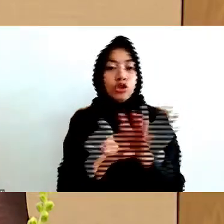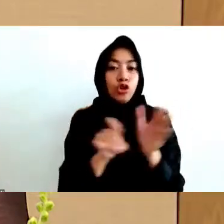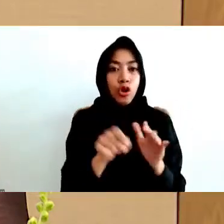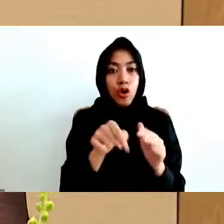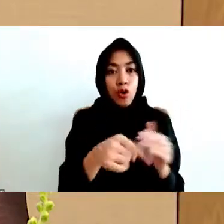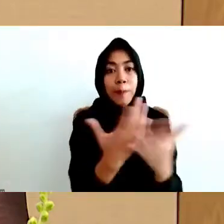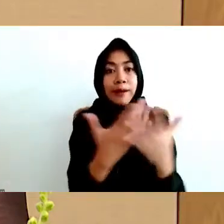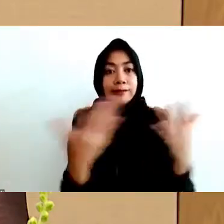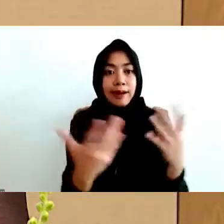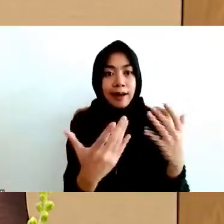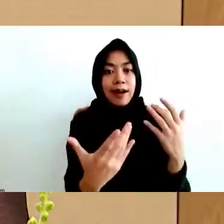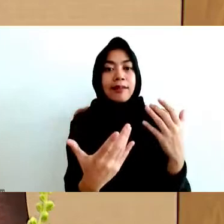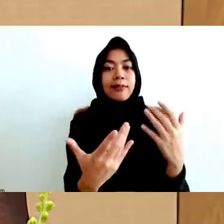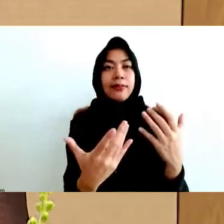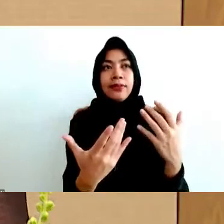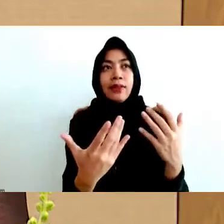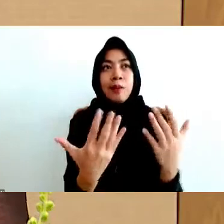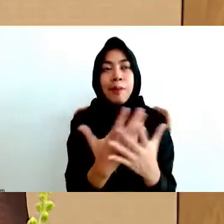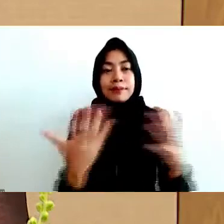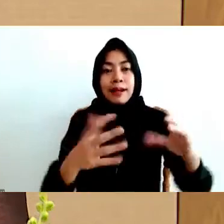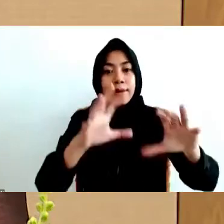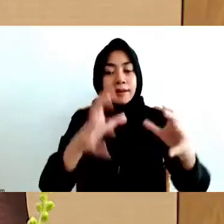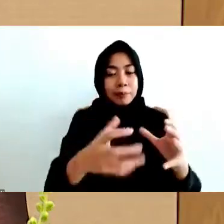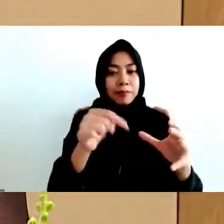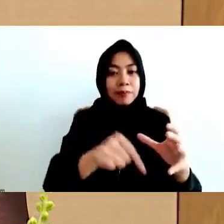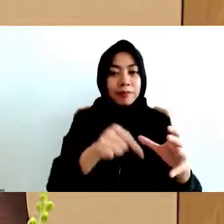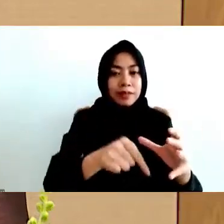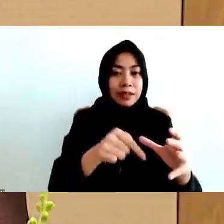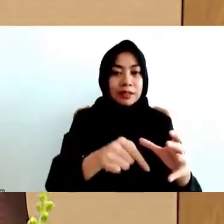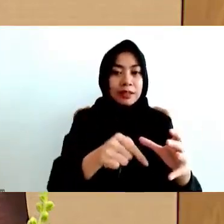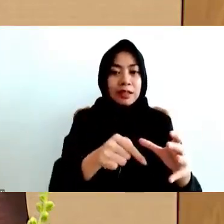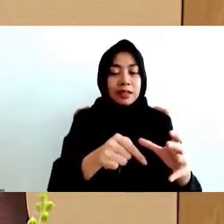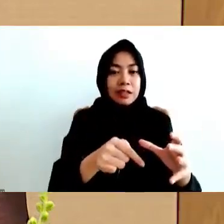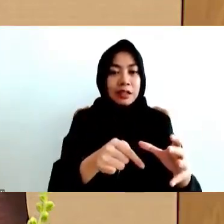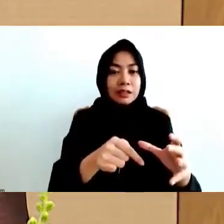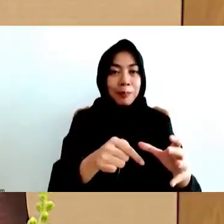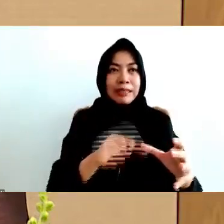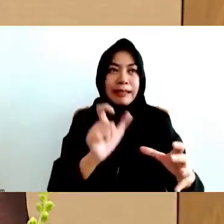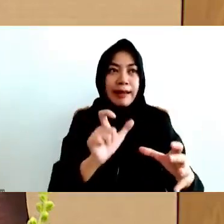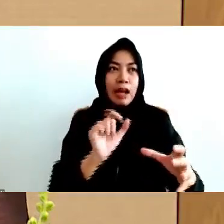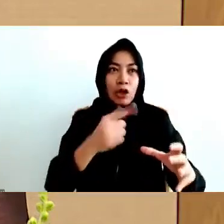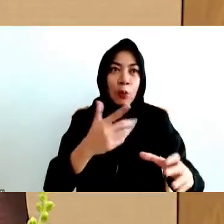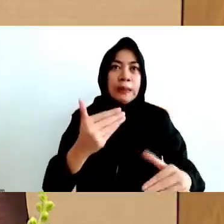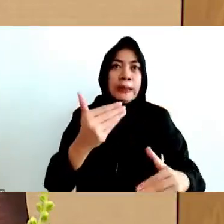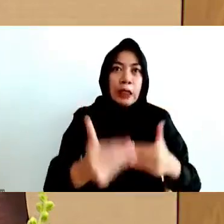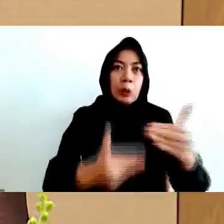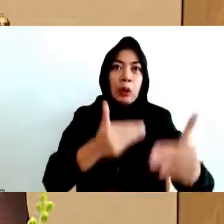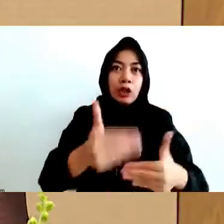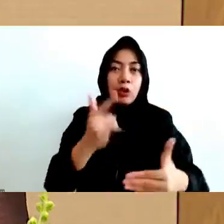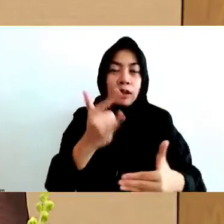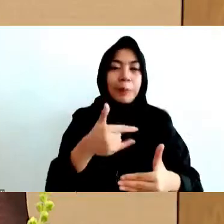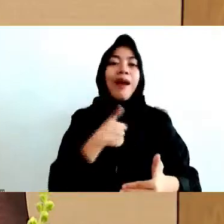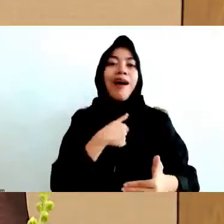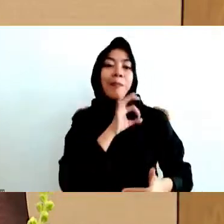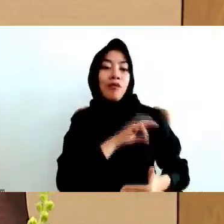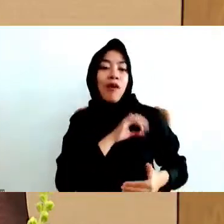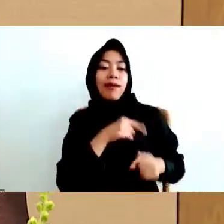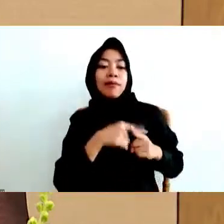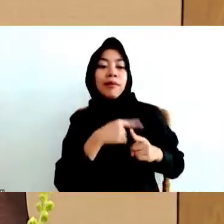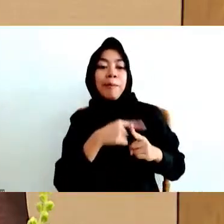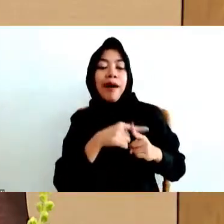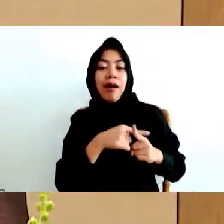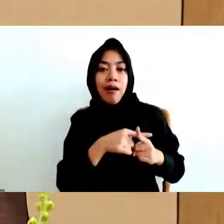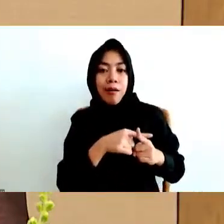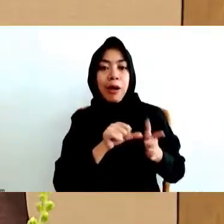pandemic, for them to cope better with the pandemic. So many of these programs, like for